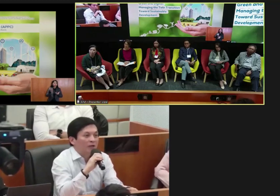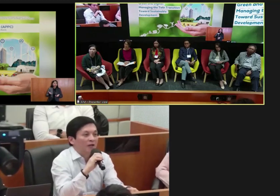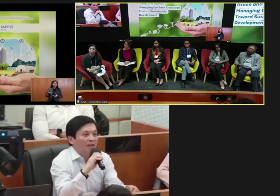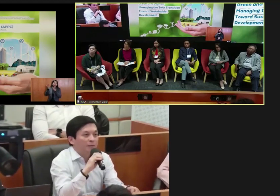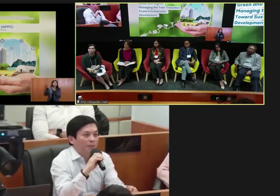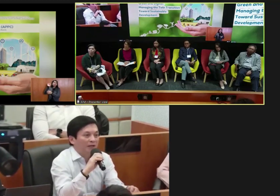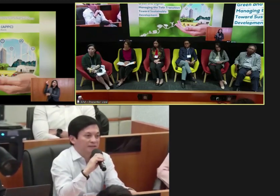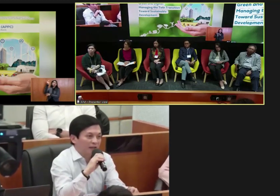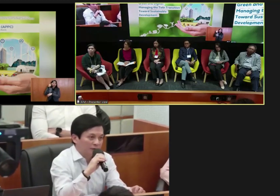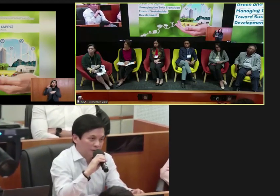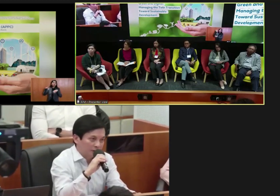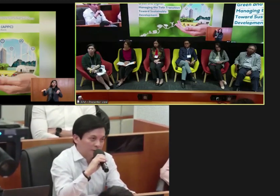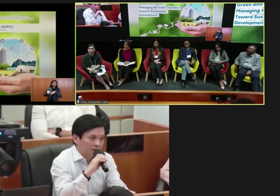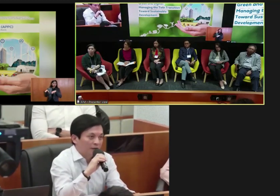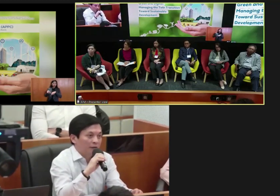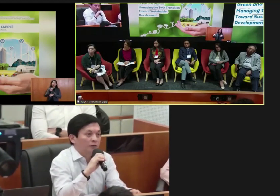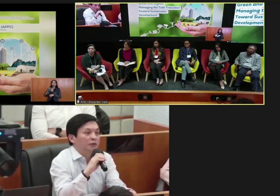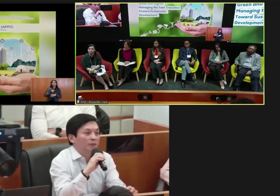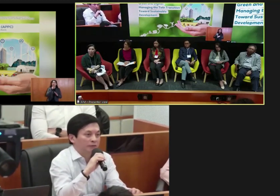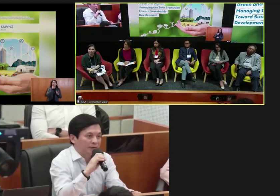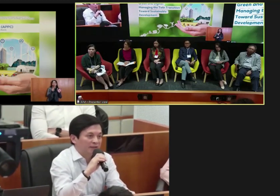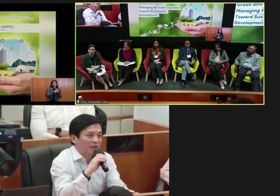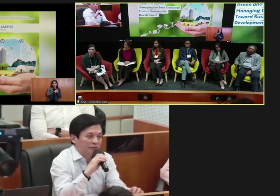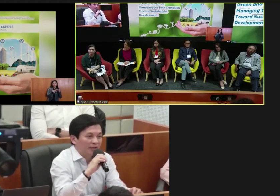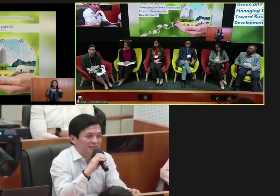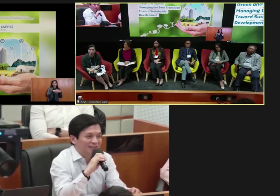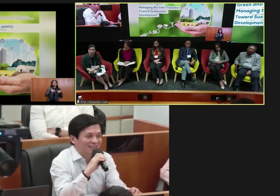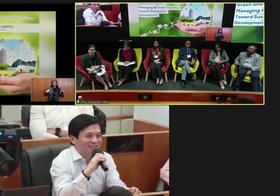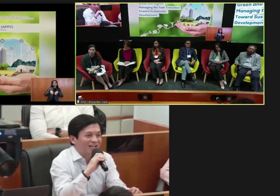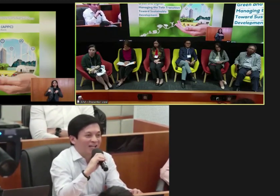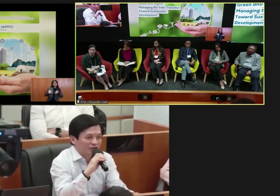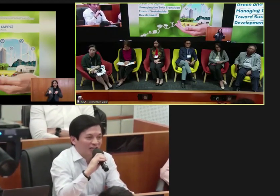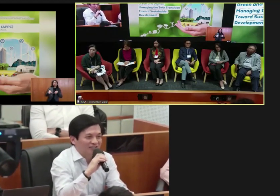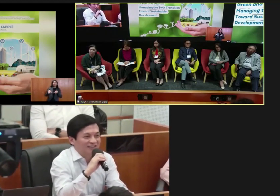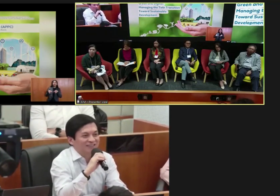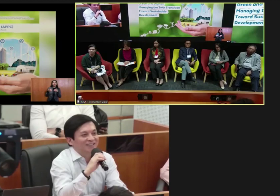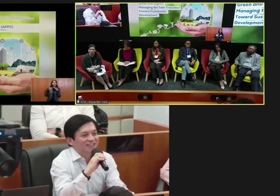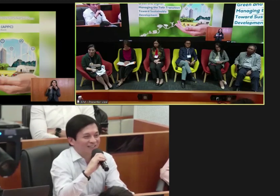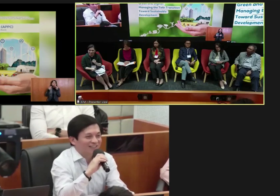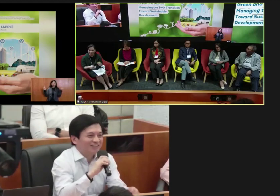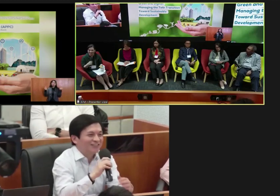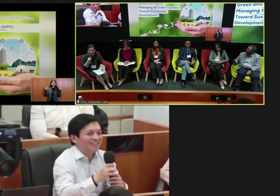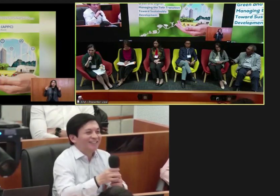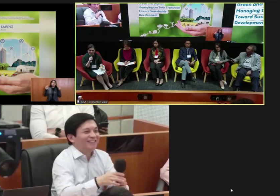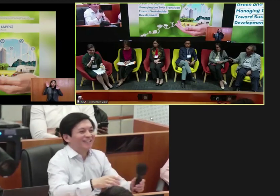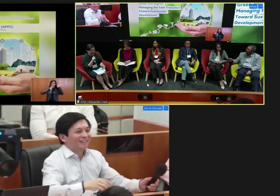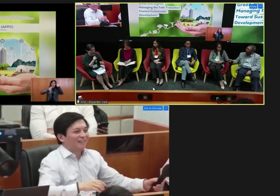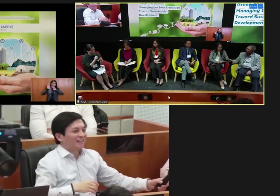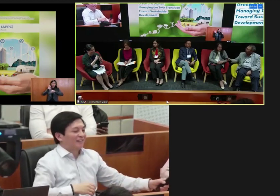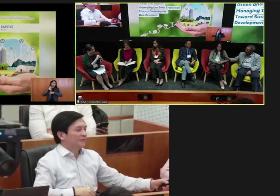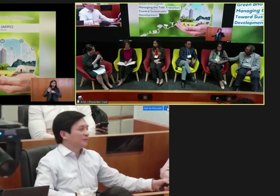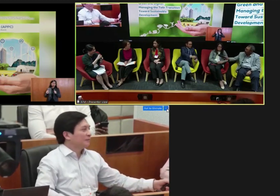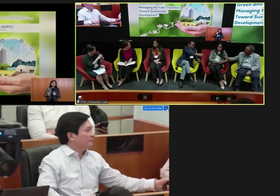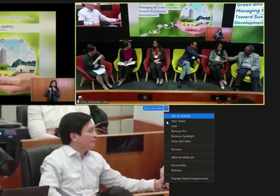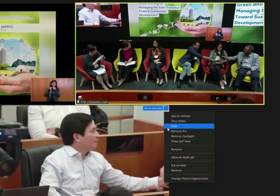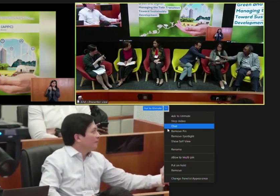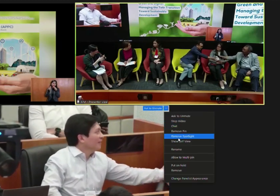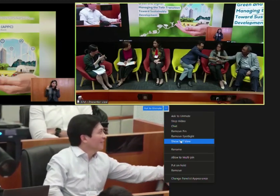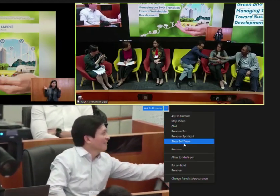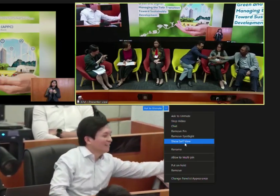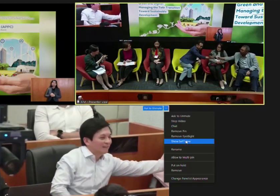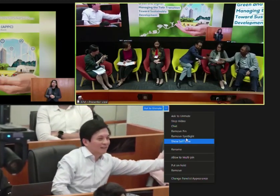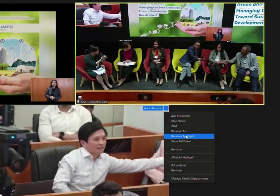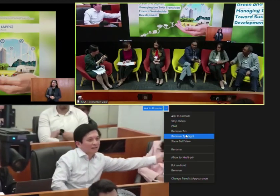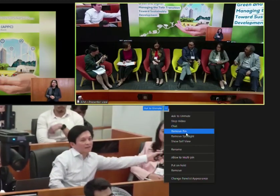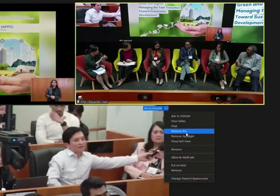do and the private sector to do in order to address these challenges? Thank you. Thank you, sir. Who would like to take